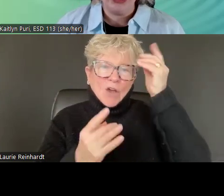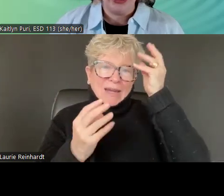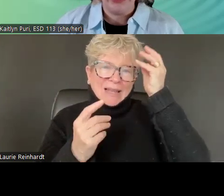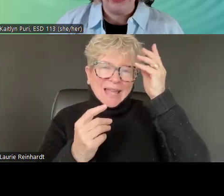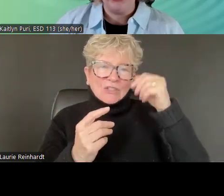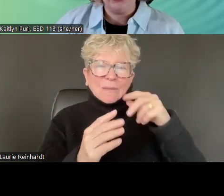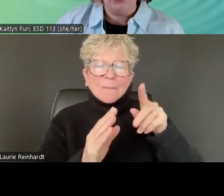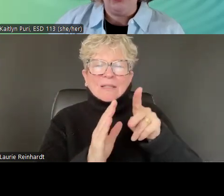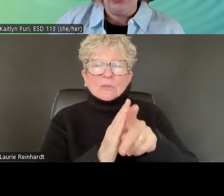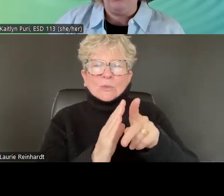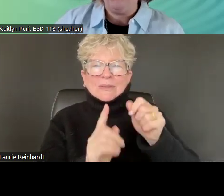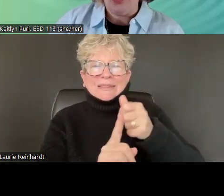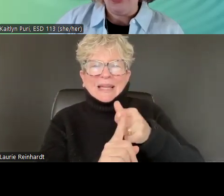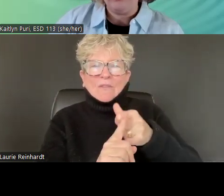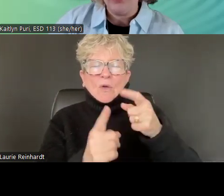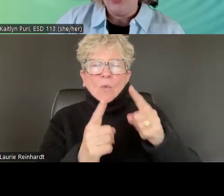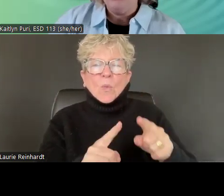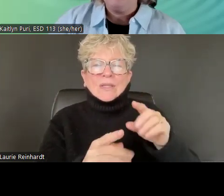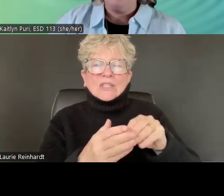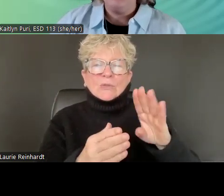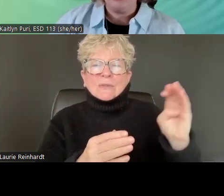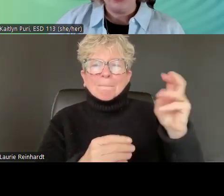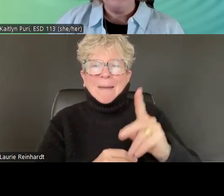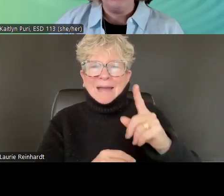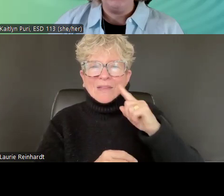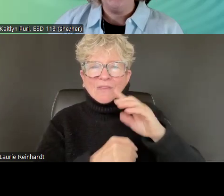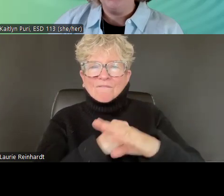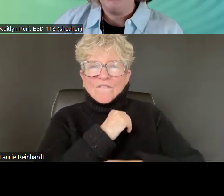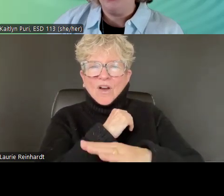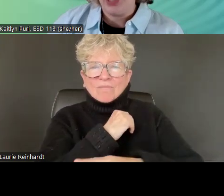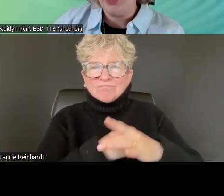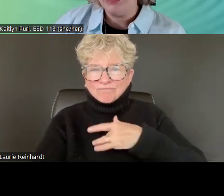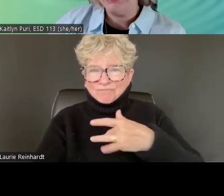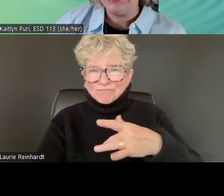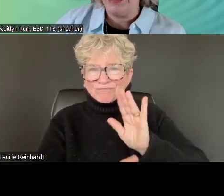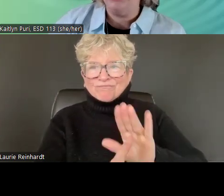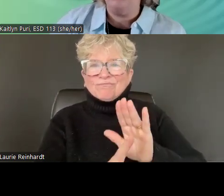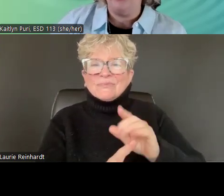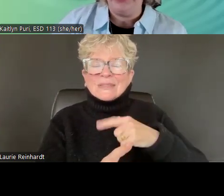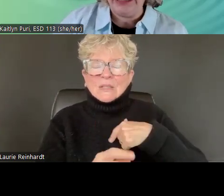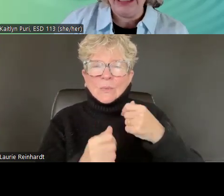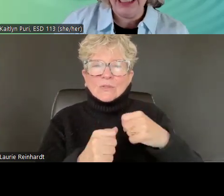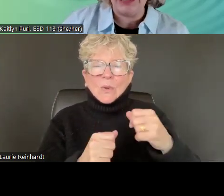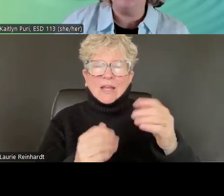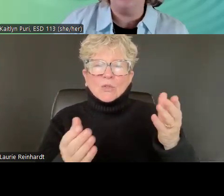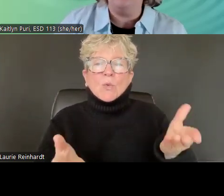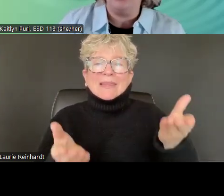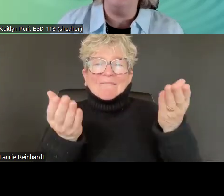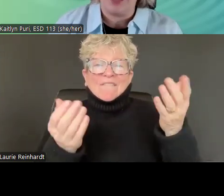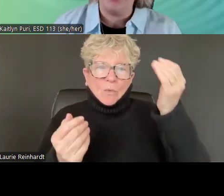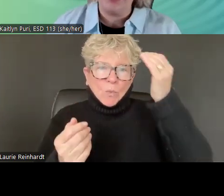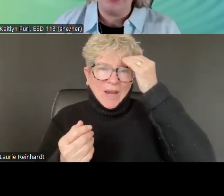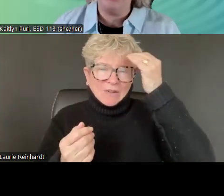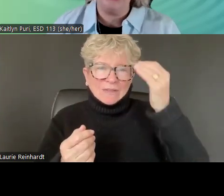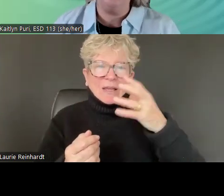students returning to school in the fall. So we try to increase awareness and well-being, as well